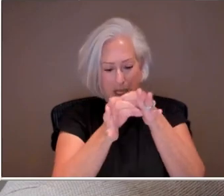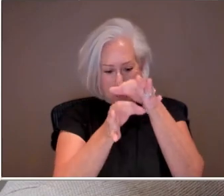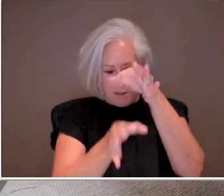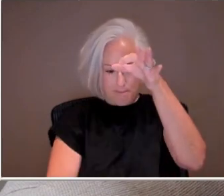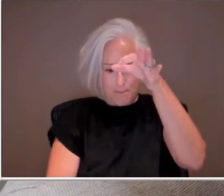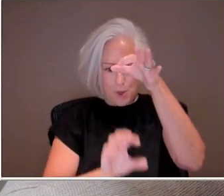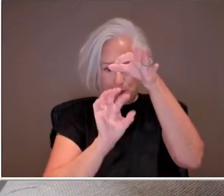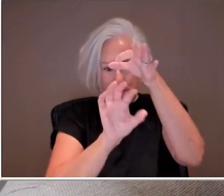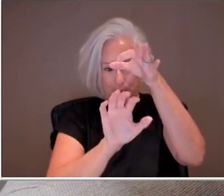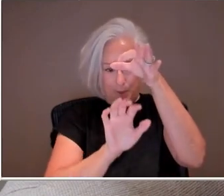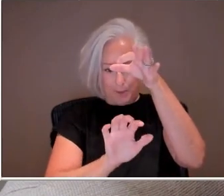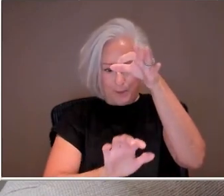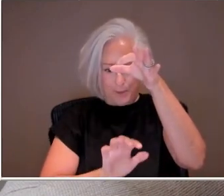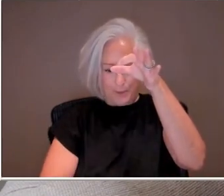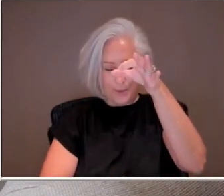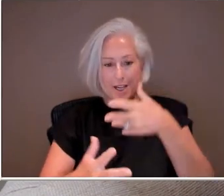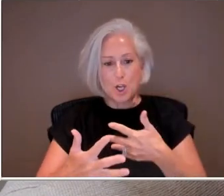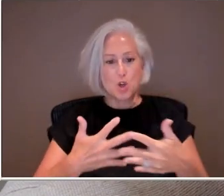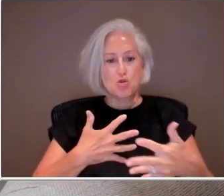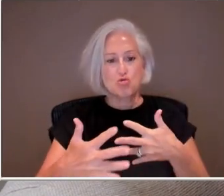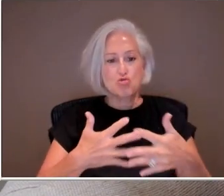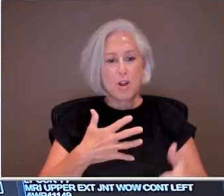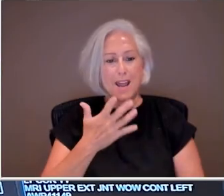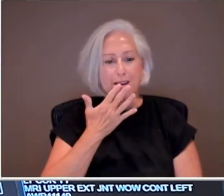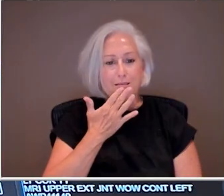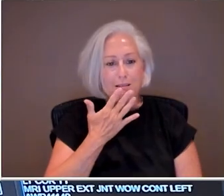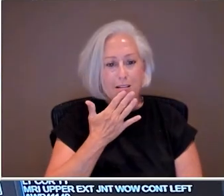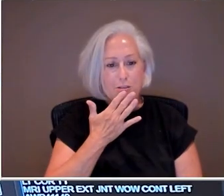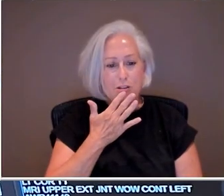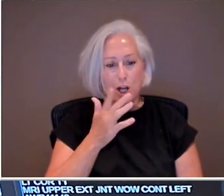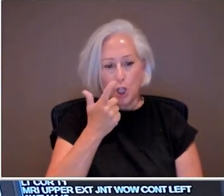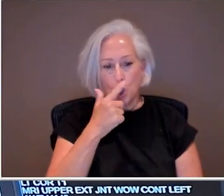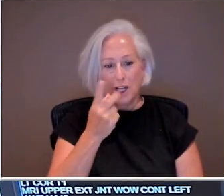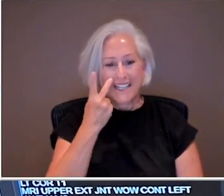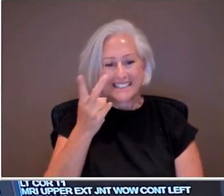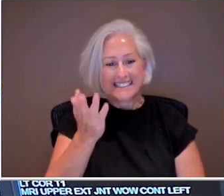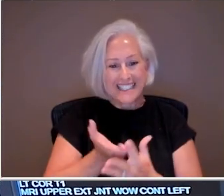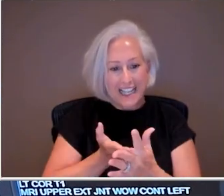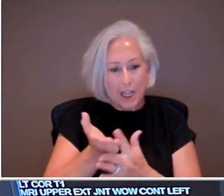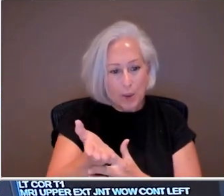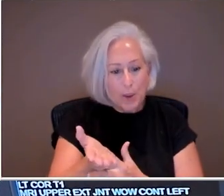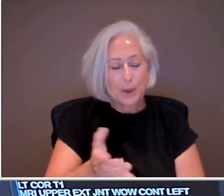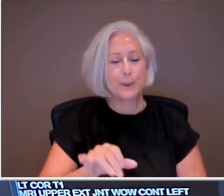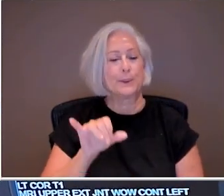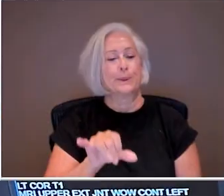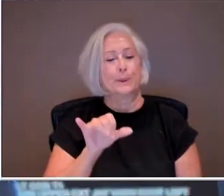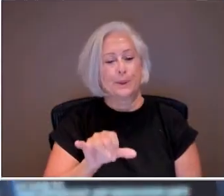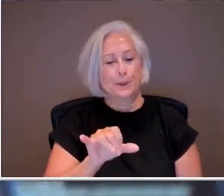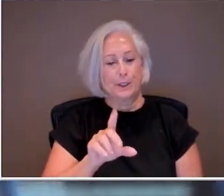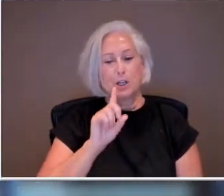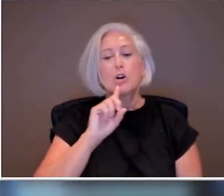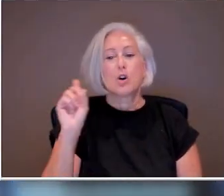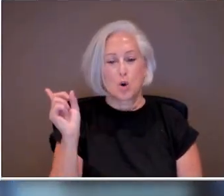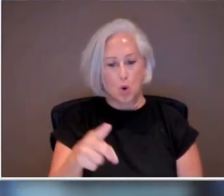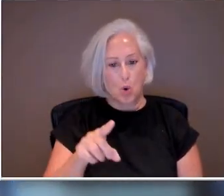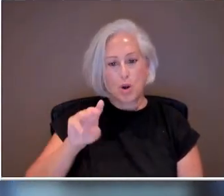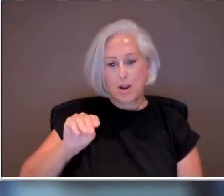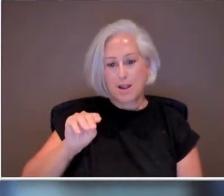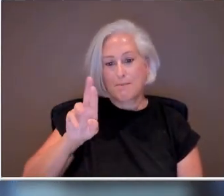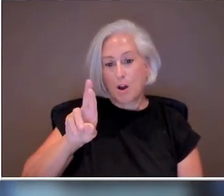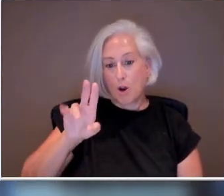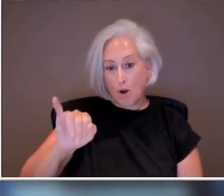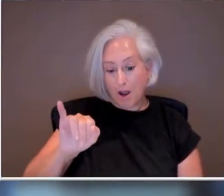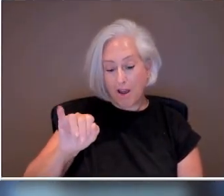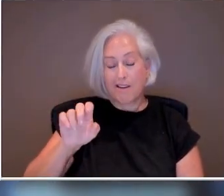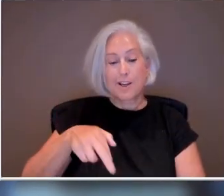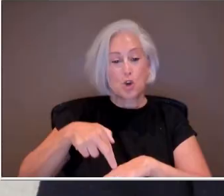gray. You could kind of almost look like you could see through it. Dr. Schreppel ordered an MRI and referred her to orthopedic oncologist